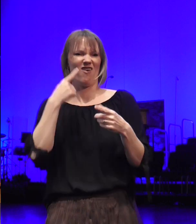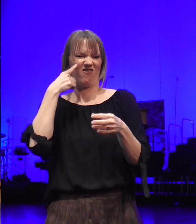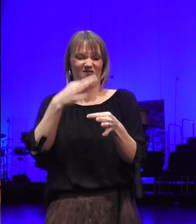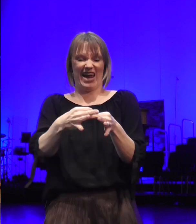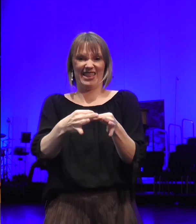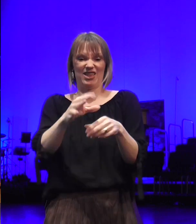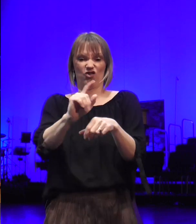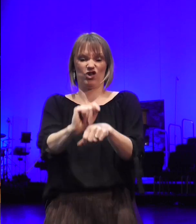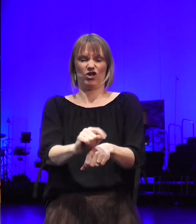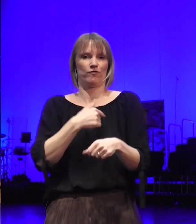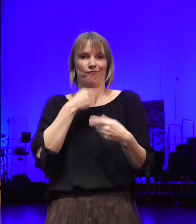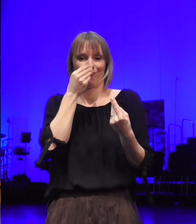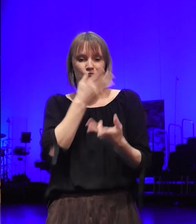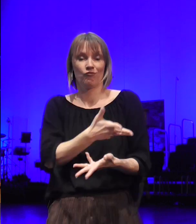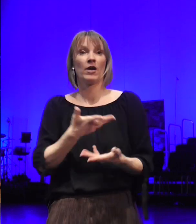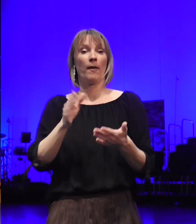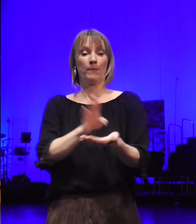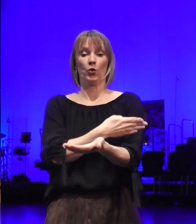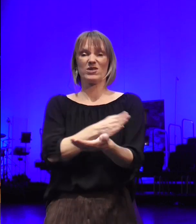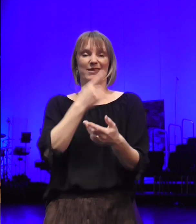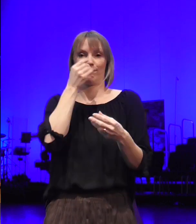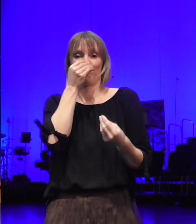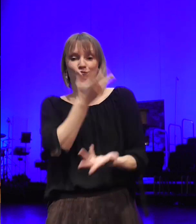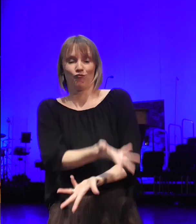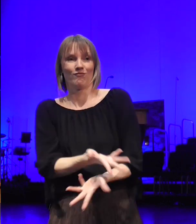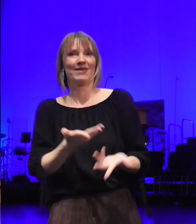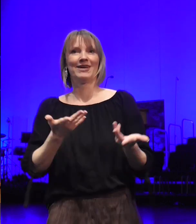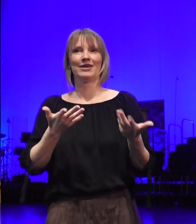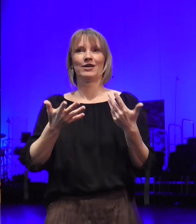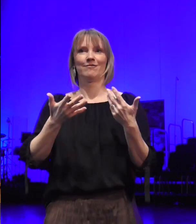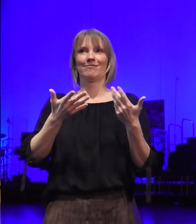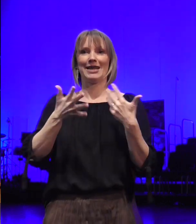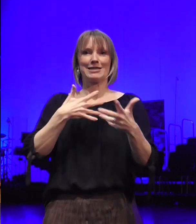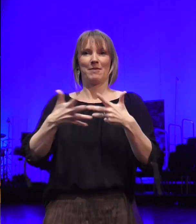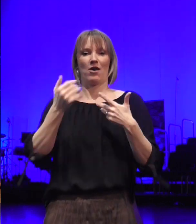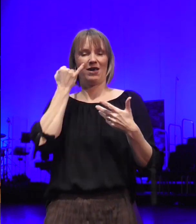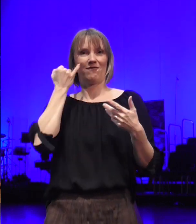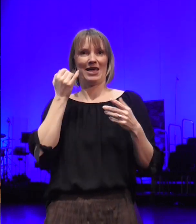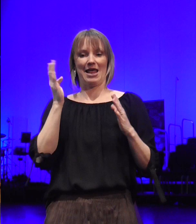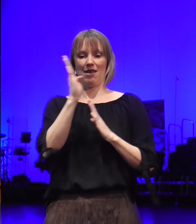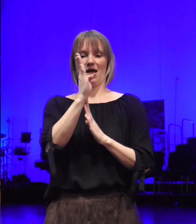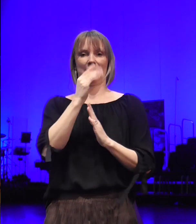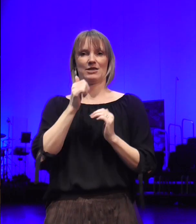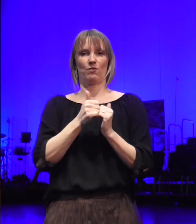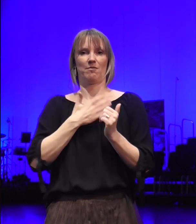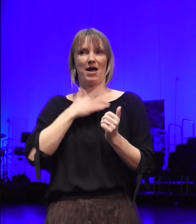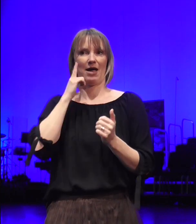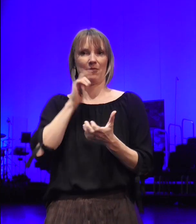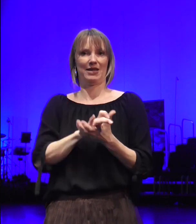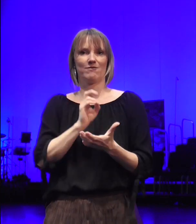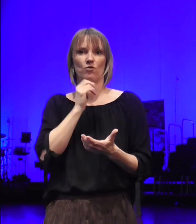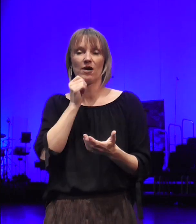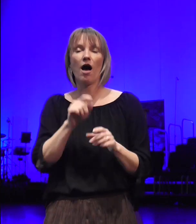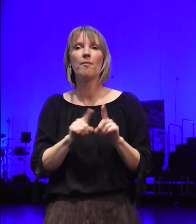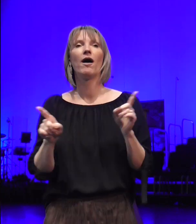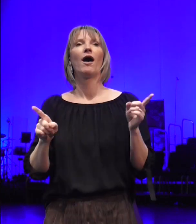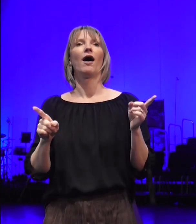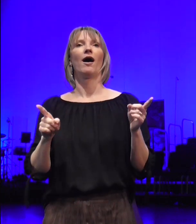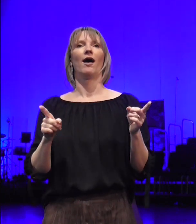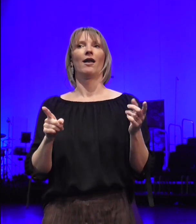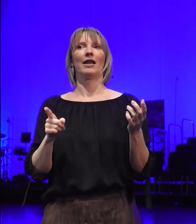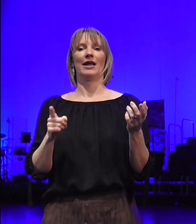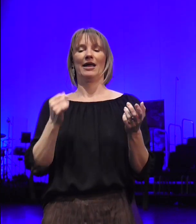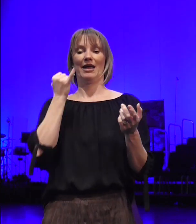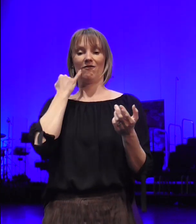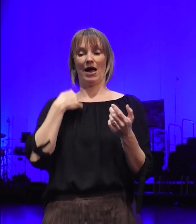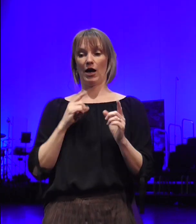I don't care what kind of music they have. I don't care whether it aligns with what I believe or not. I find that wherever I go to something